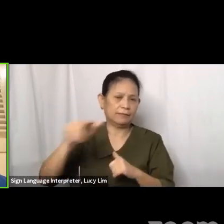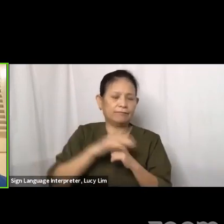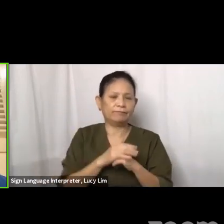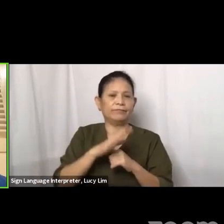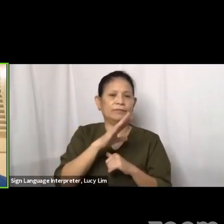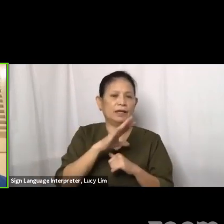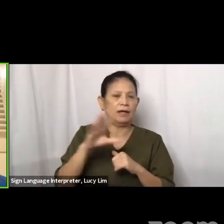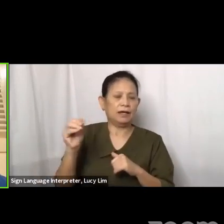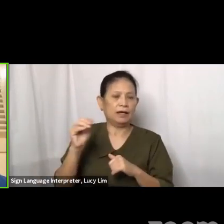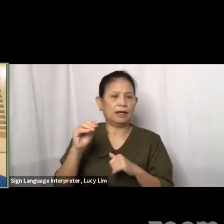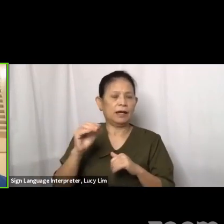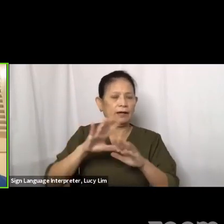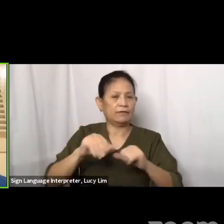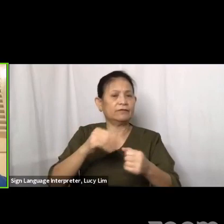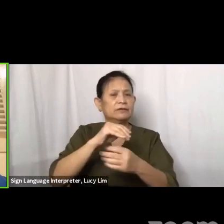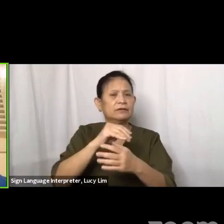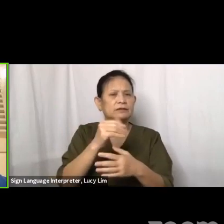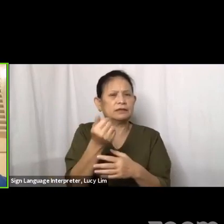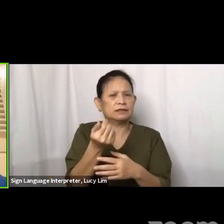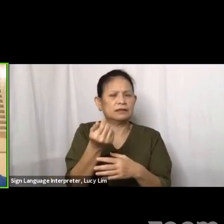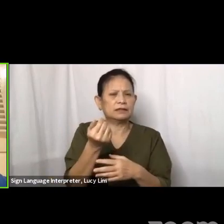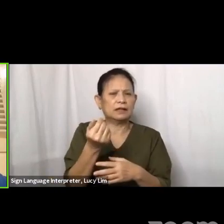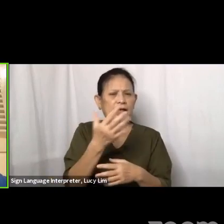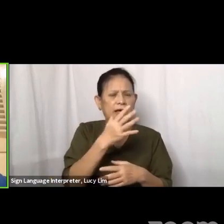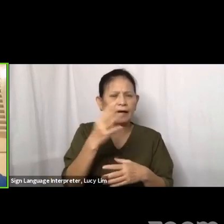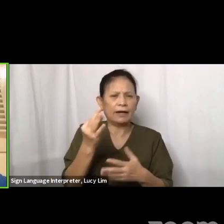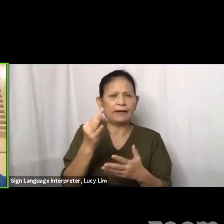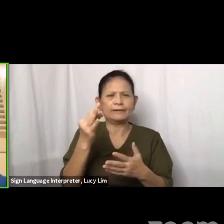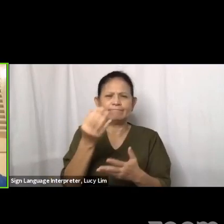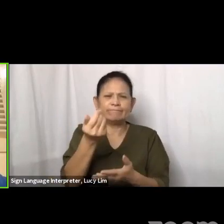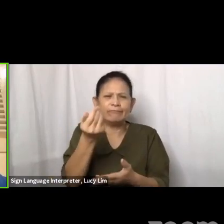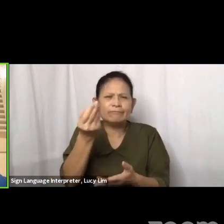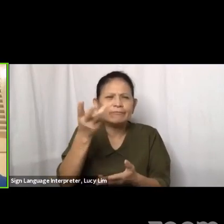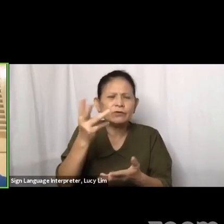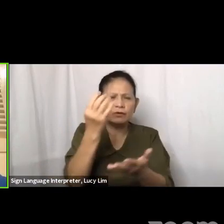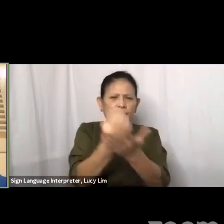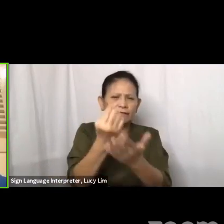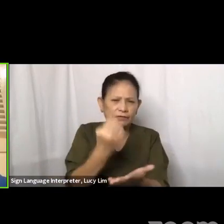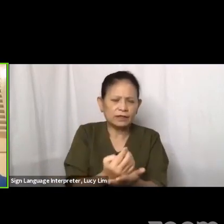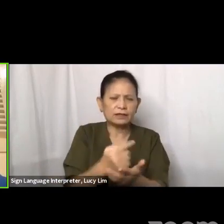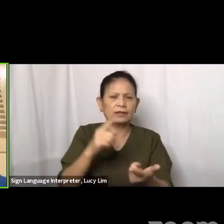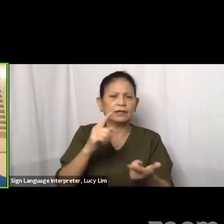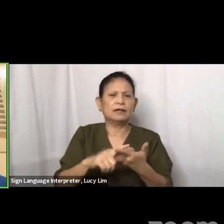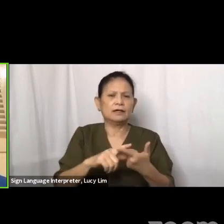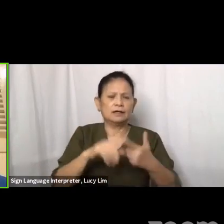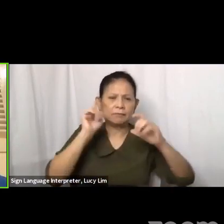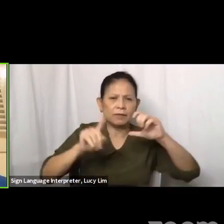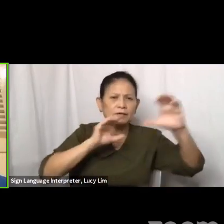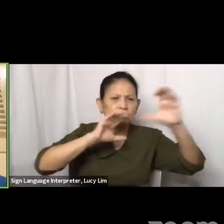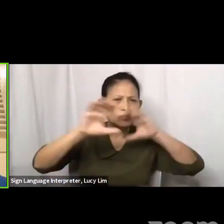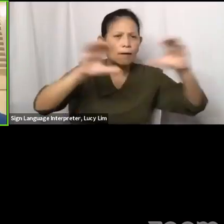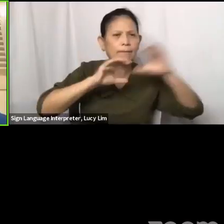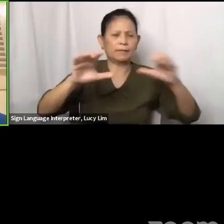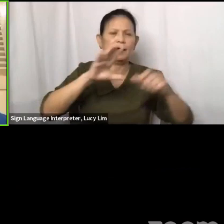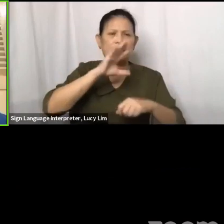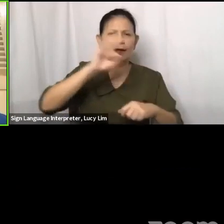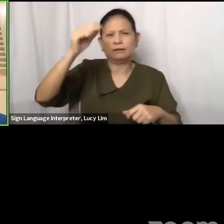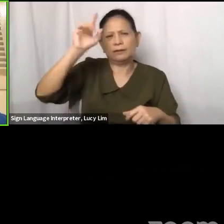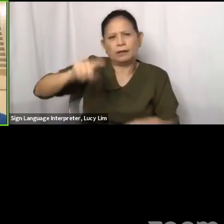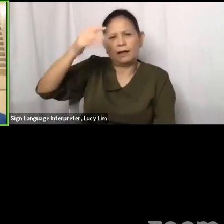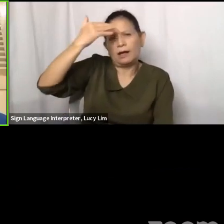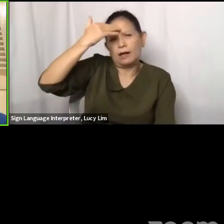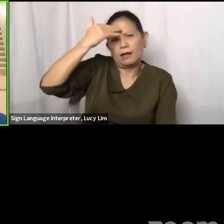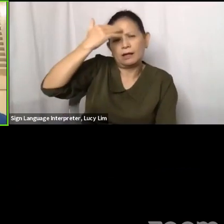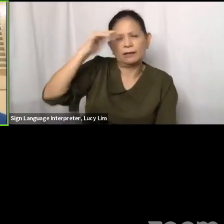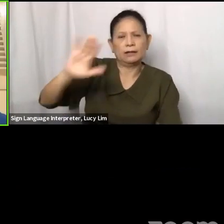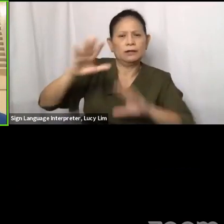with the event base, communicate, try to understand the media, what kind of